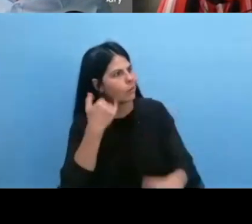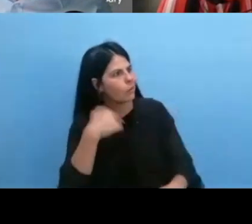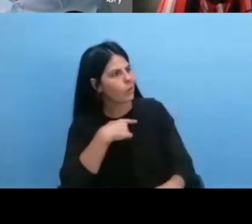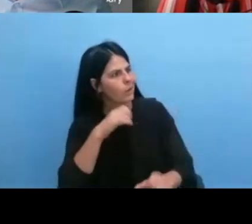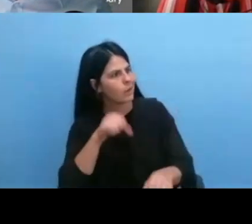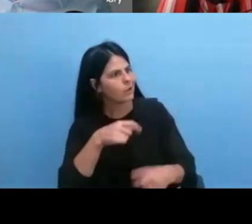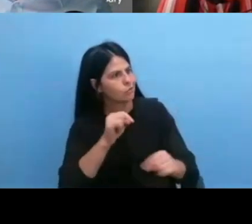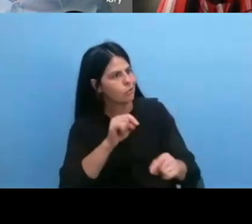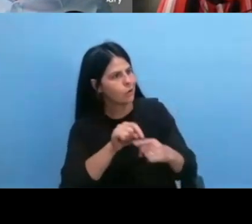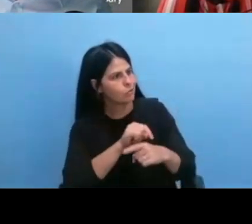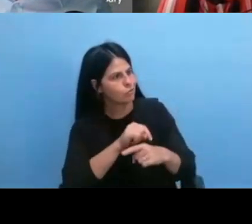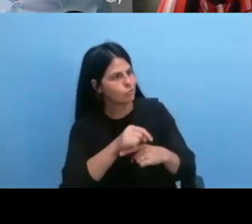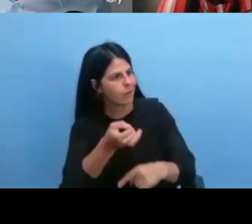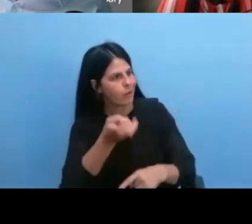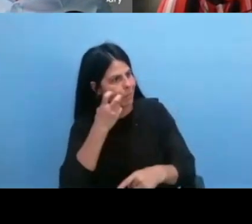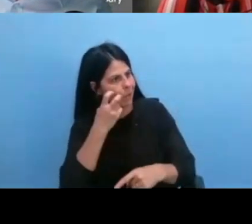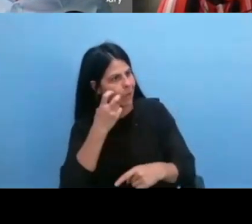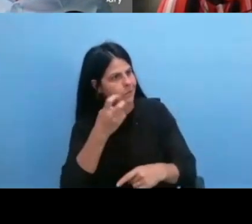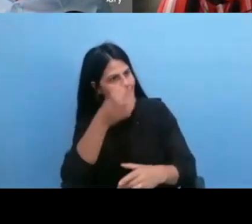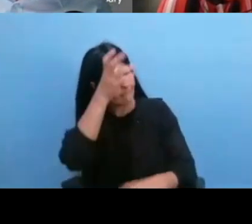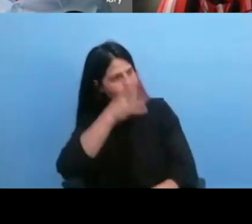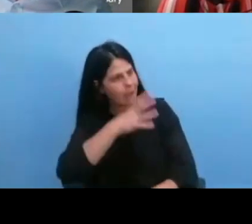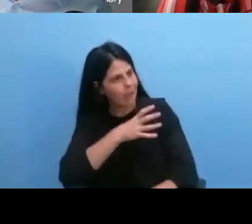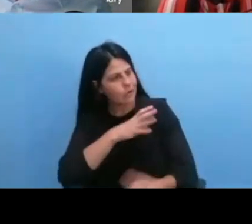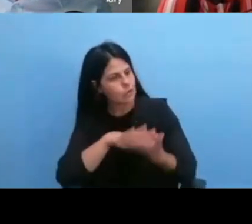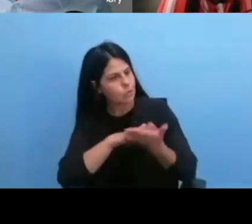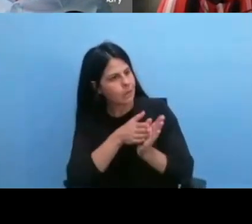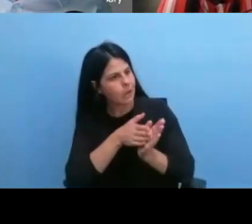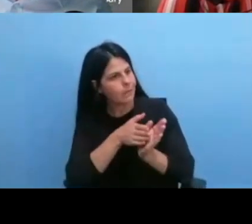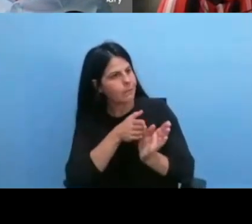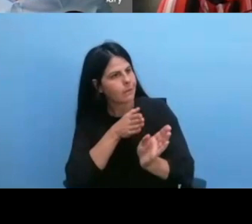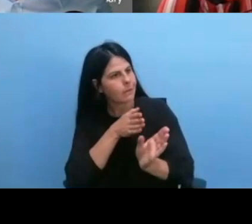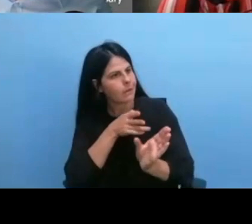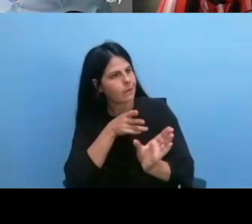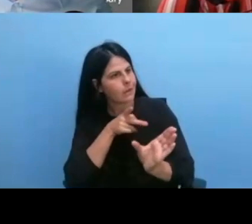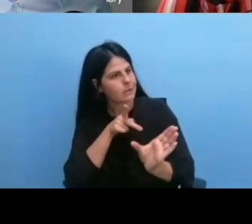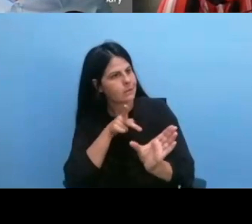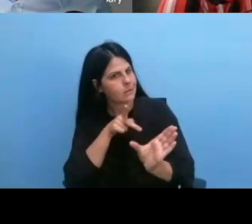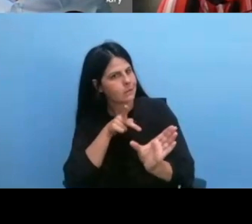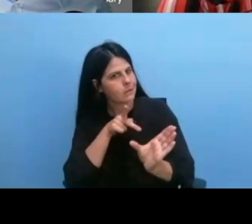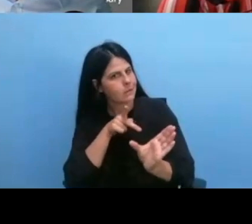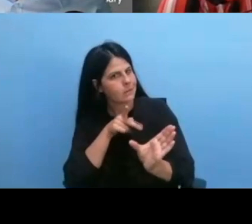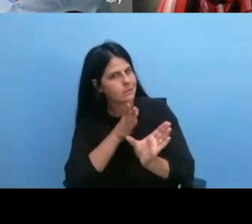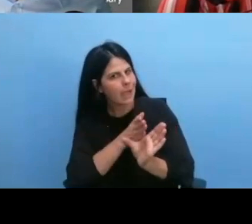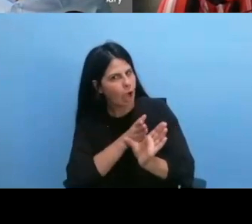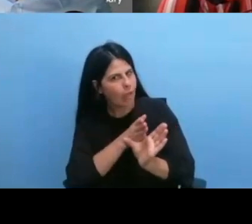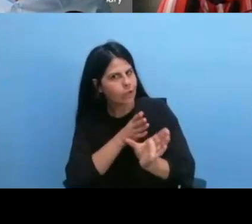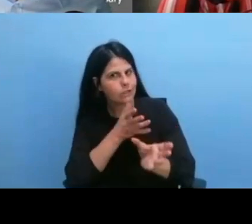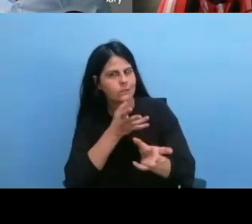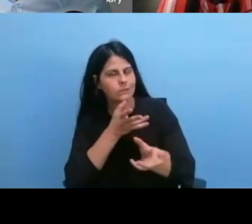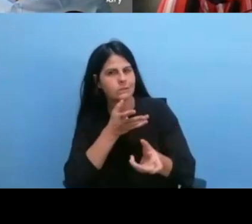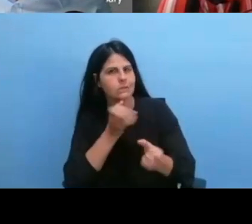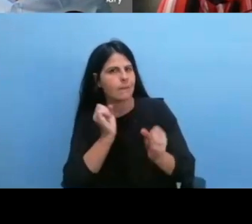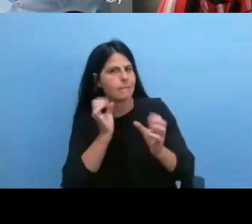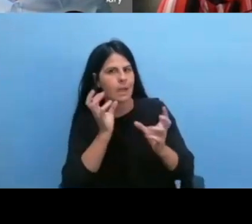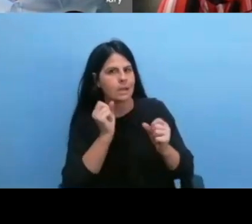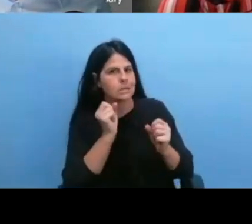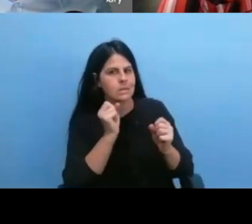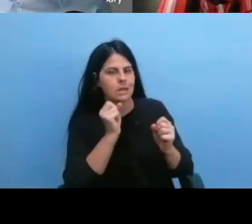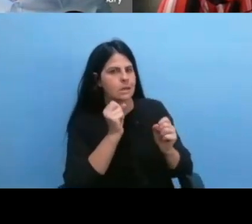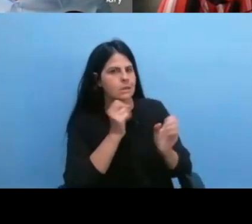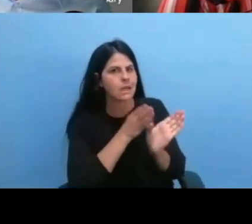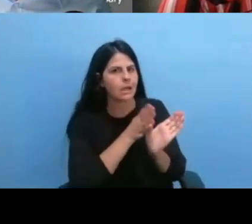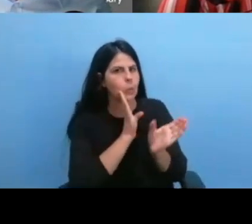man to be a psychologist? What an amazing psychologist he would be, and how he would be able